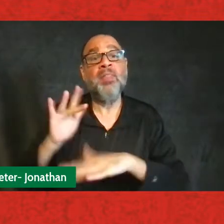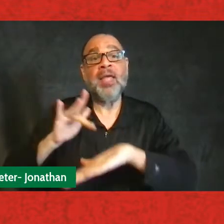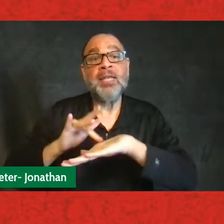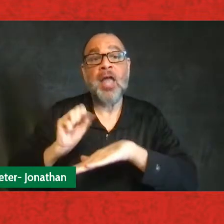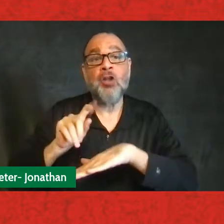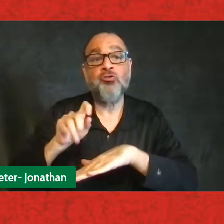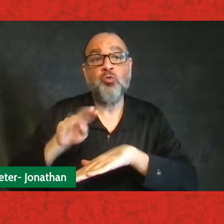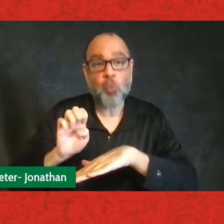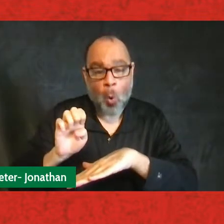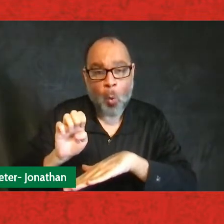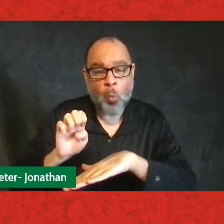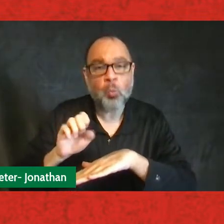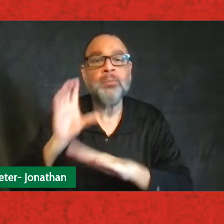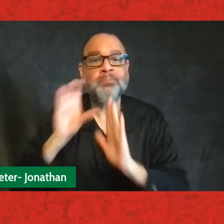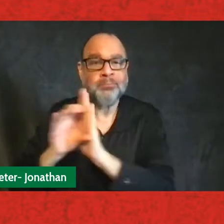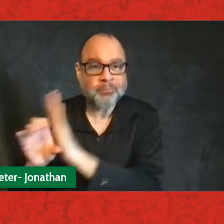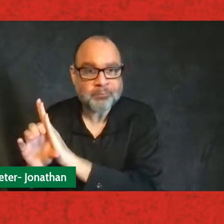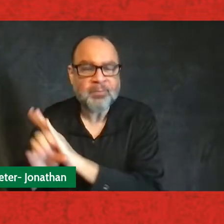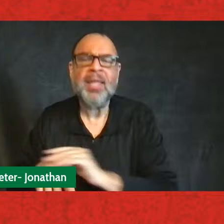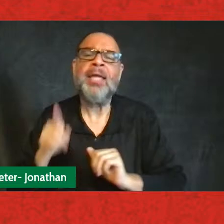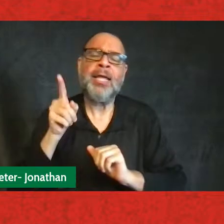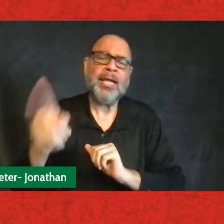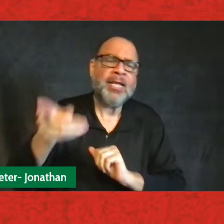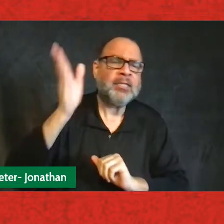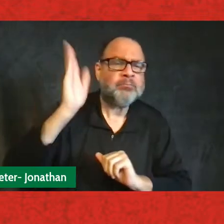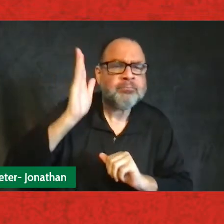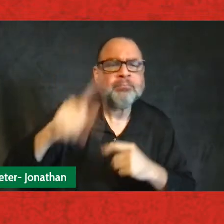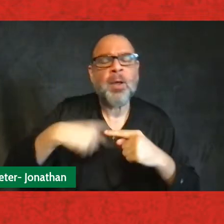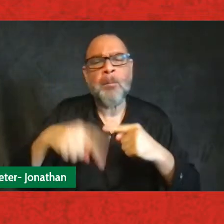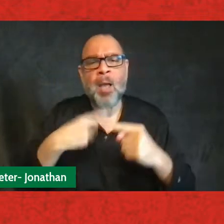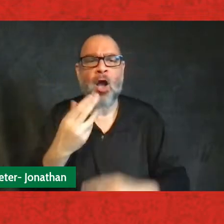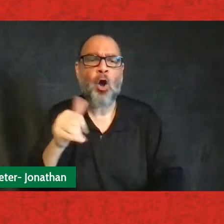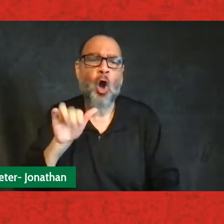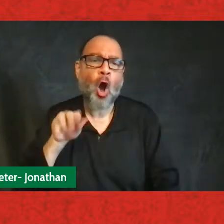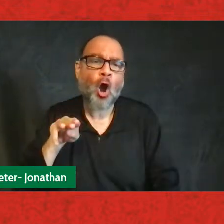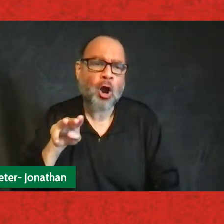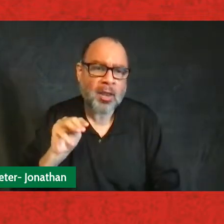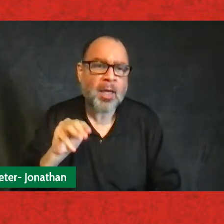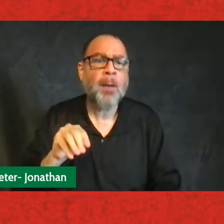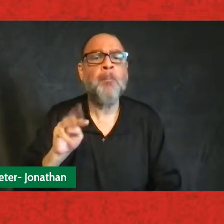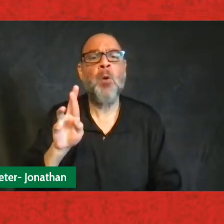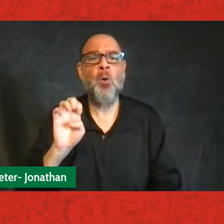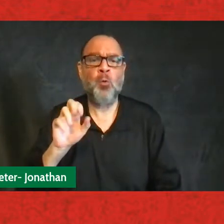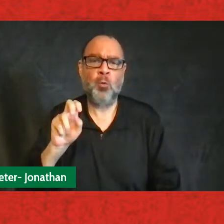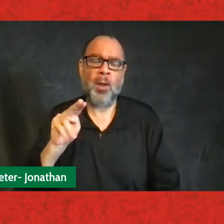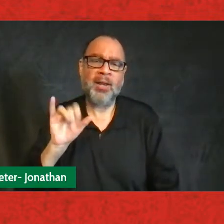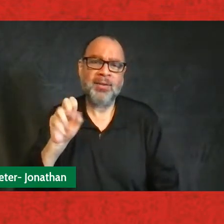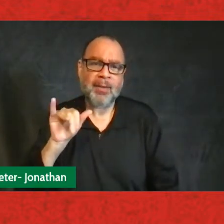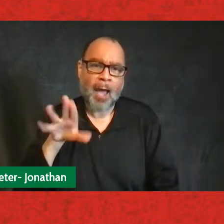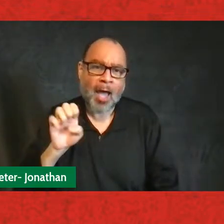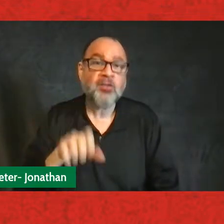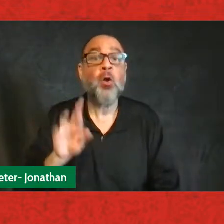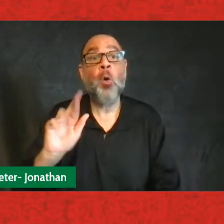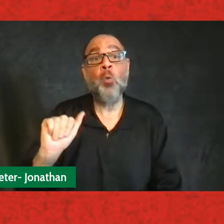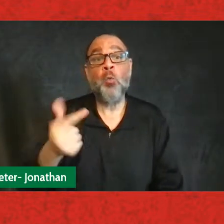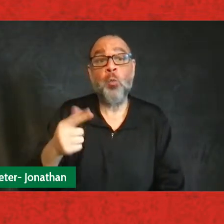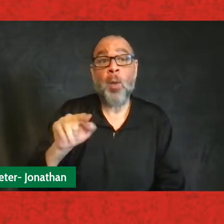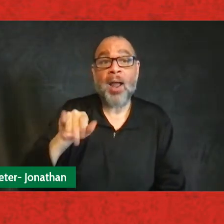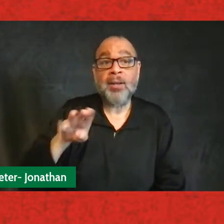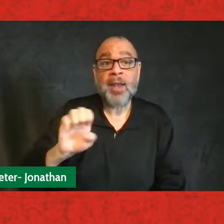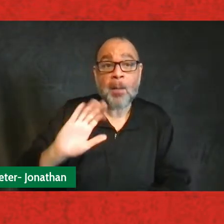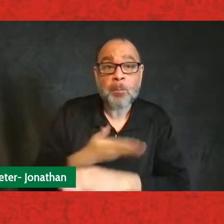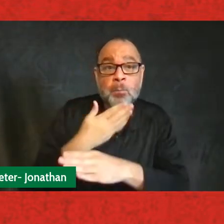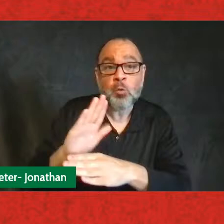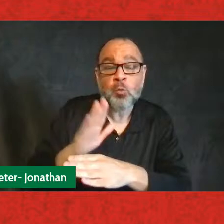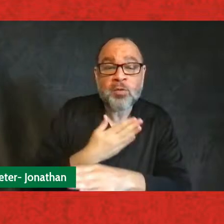lectured on the Harlem Renaissance, ragtime music, African-American theater, and spoken